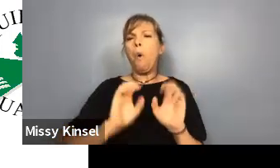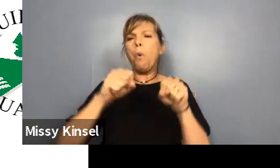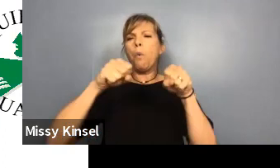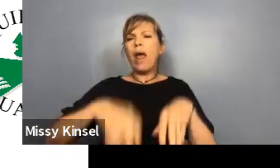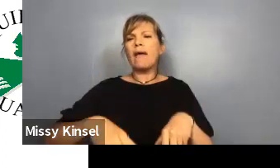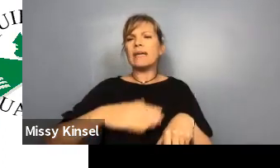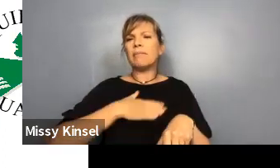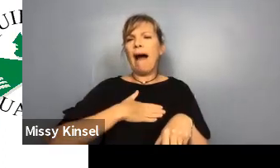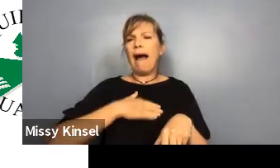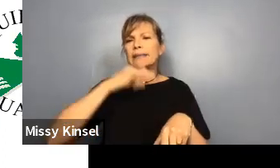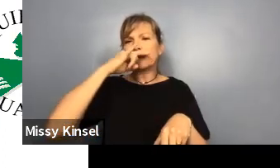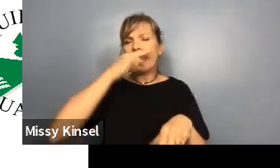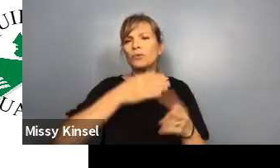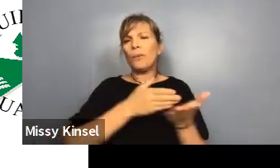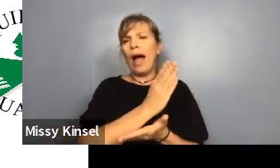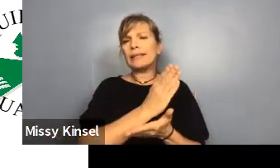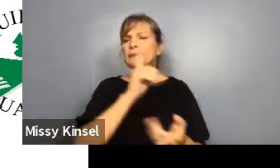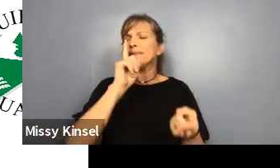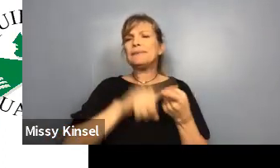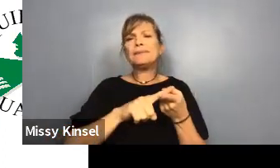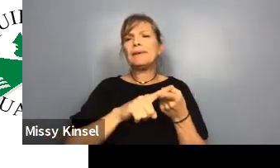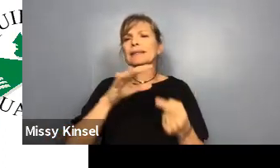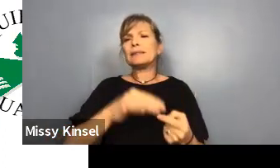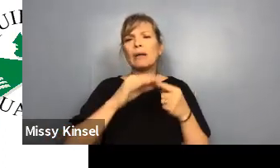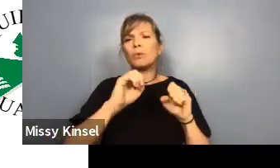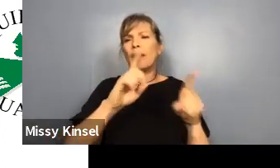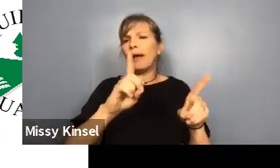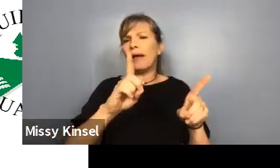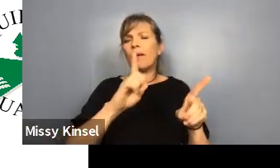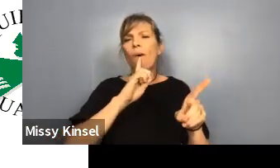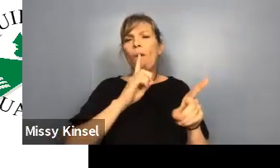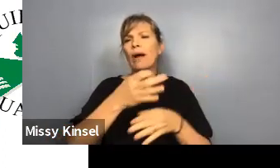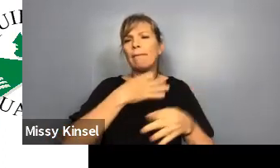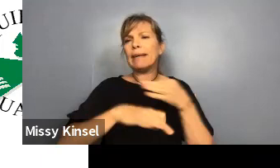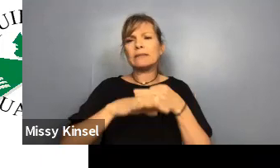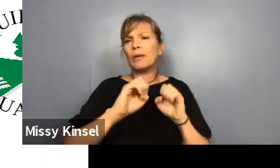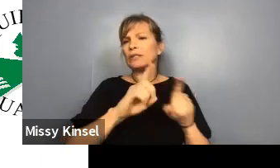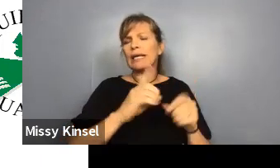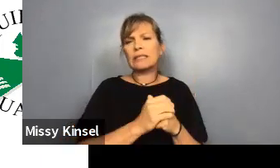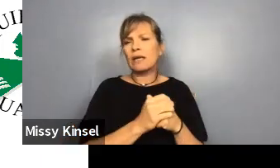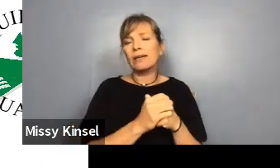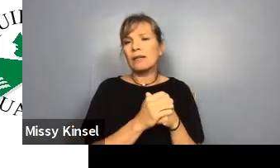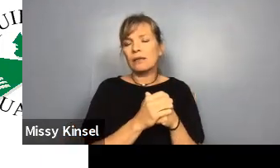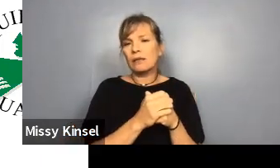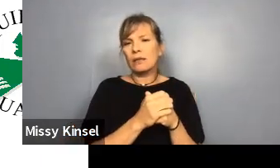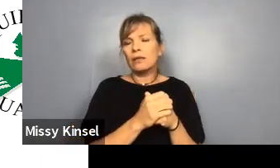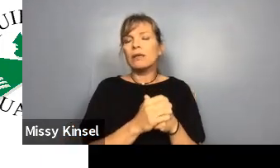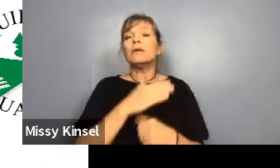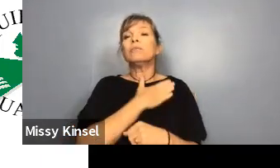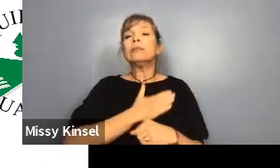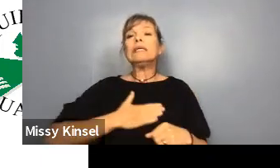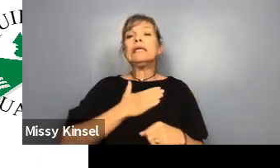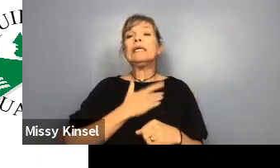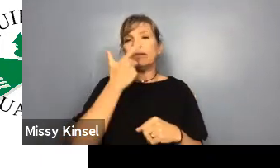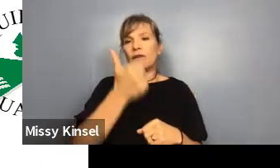your child's rights to special education or compensatory education. And please feel free